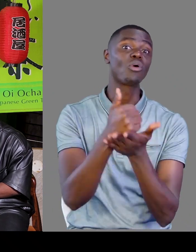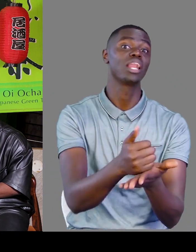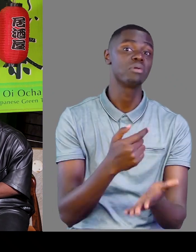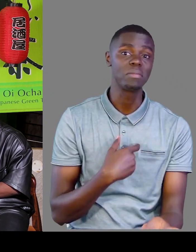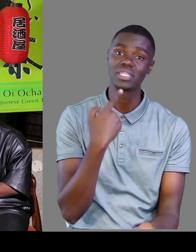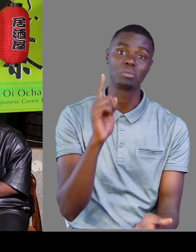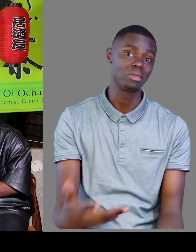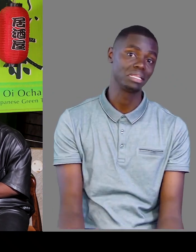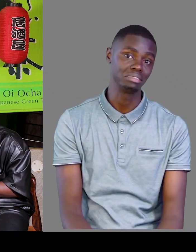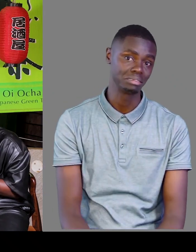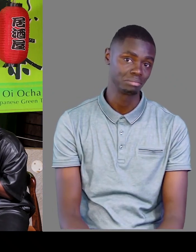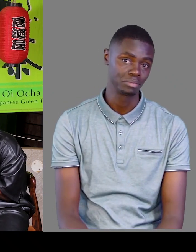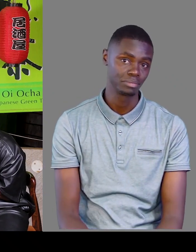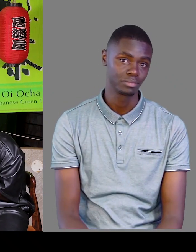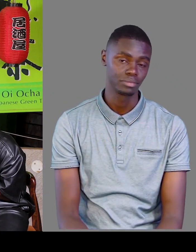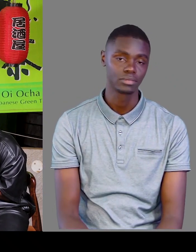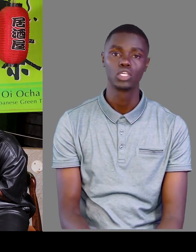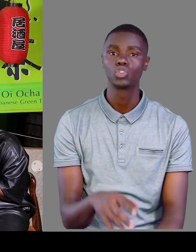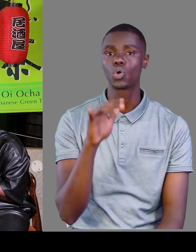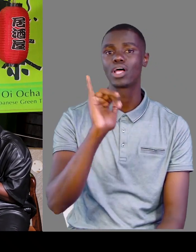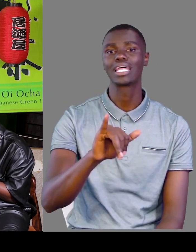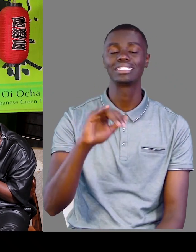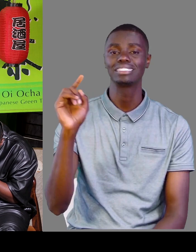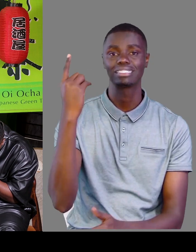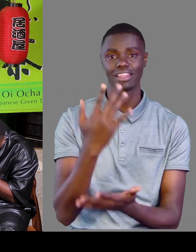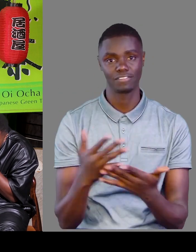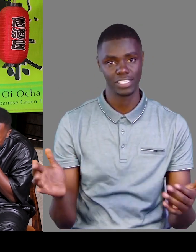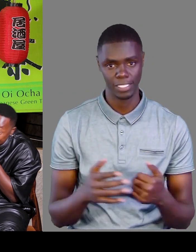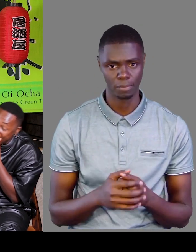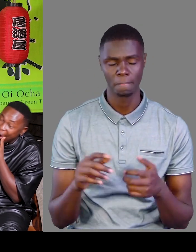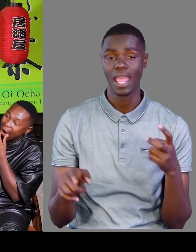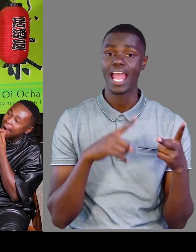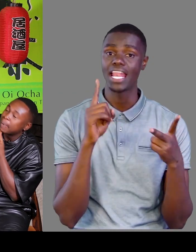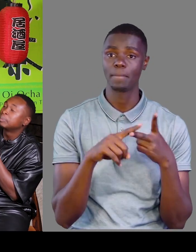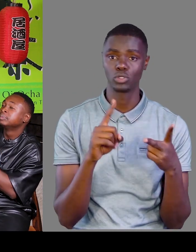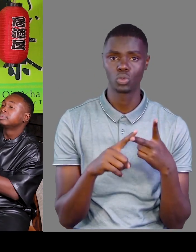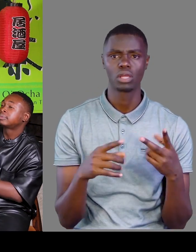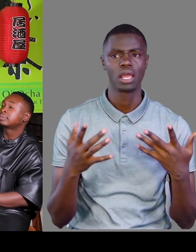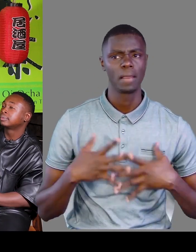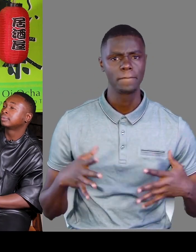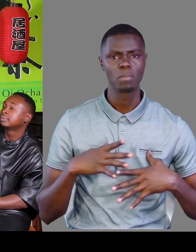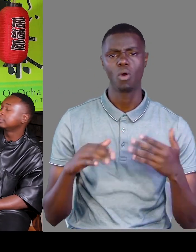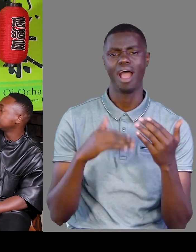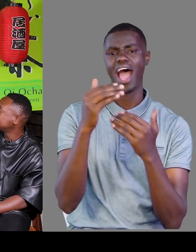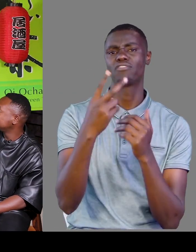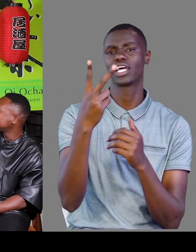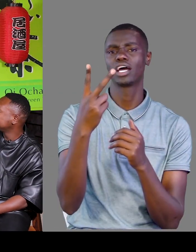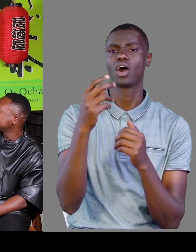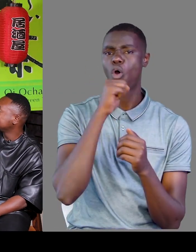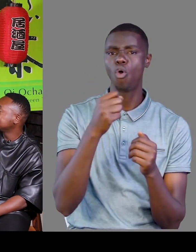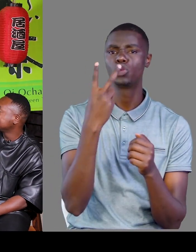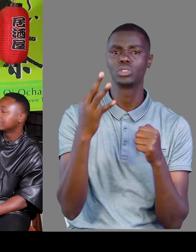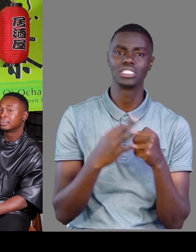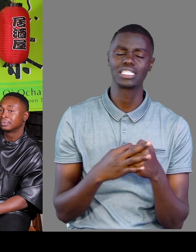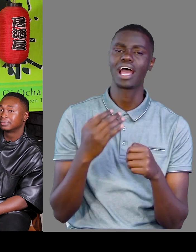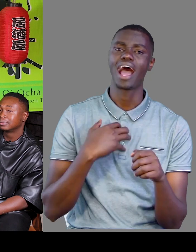Sasa nitakutambiaje juu uncle yangu. Unaona? So that's the first thing. And then number two, after 28 years,